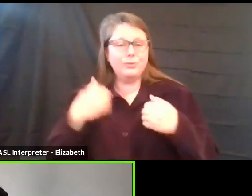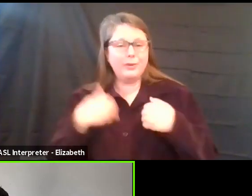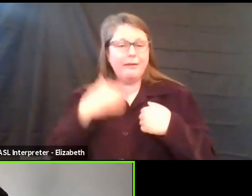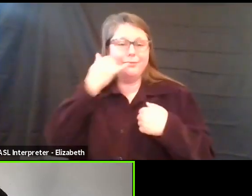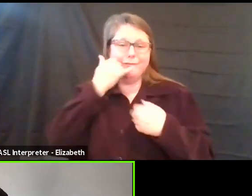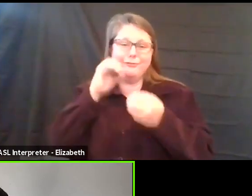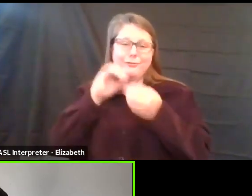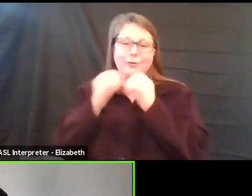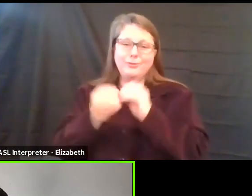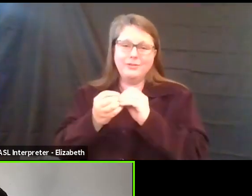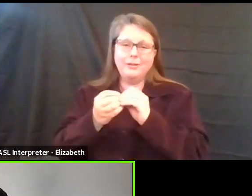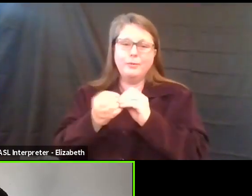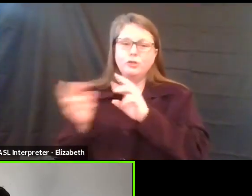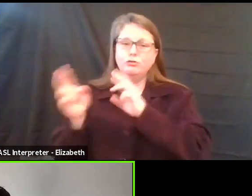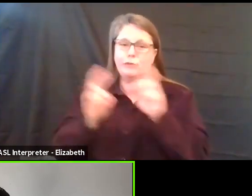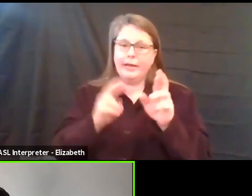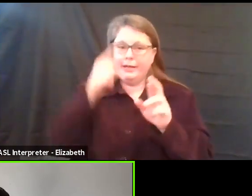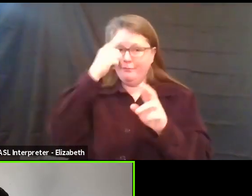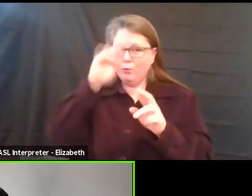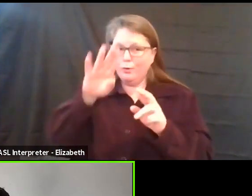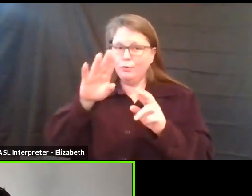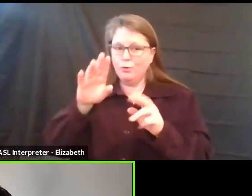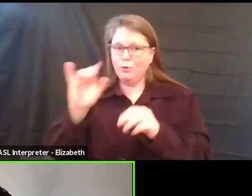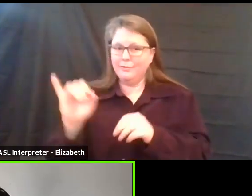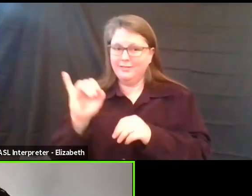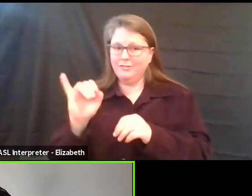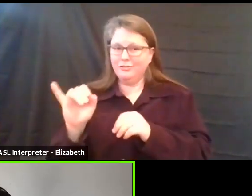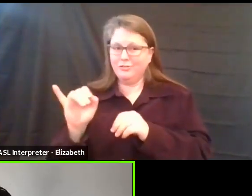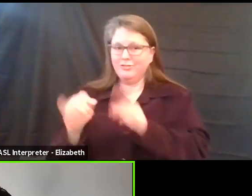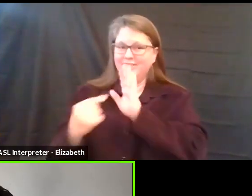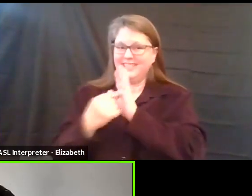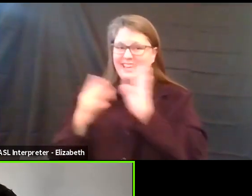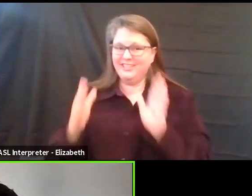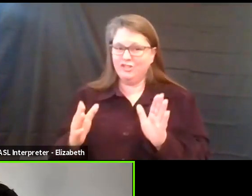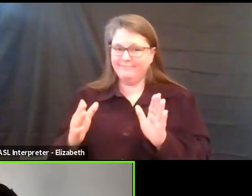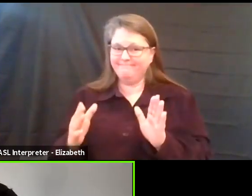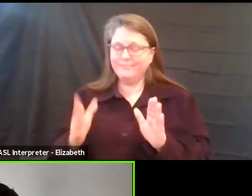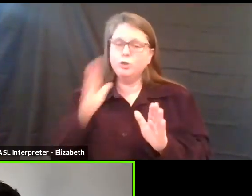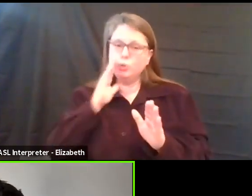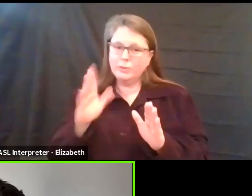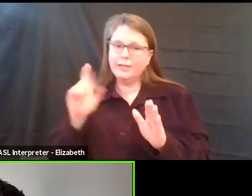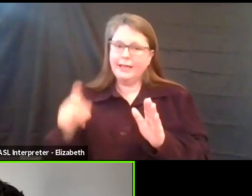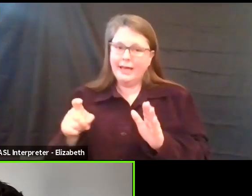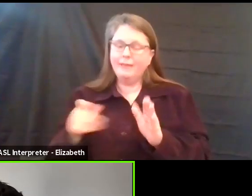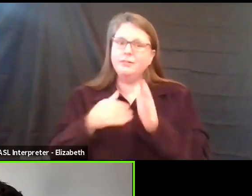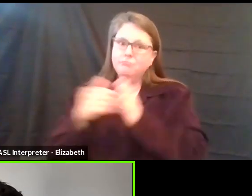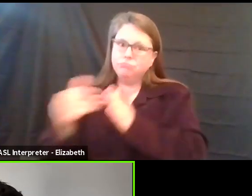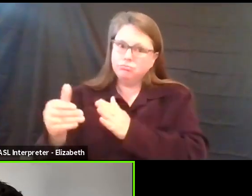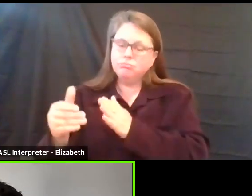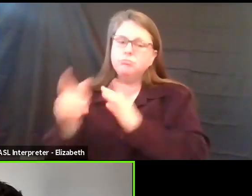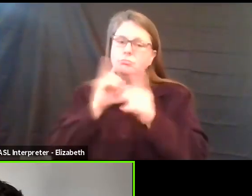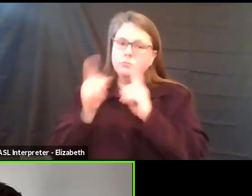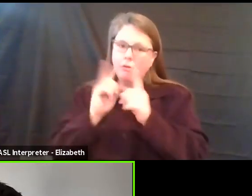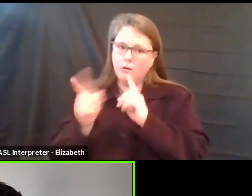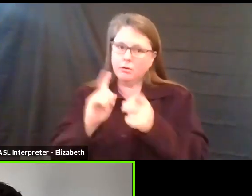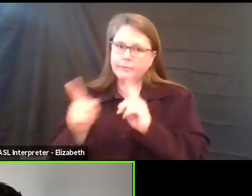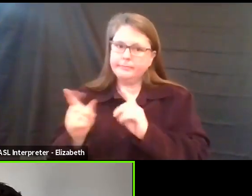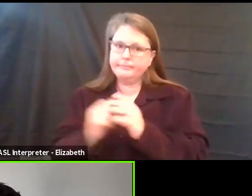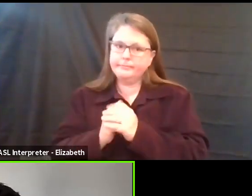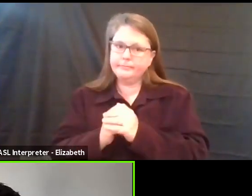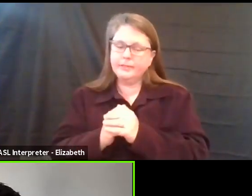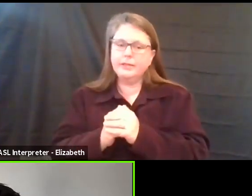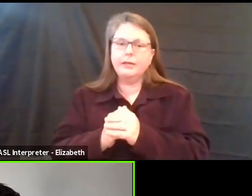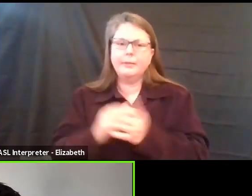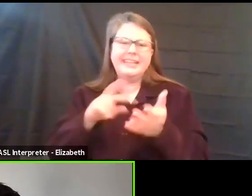lot of different people, and it's entirely possible, and this is not necessarily anything that the insurance company is doing that's